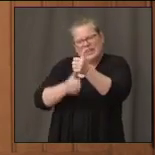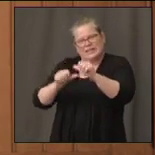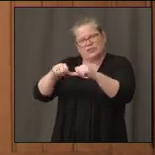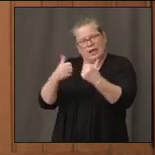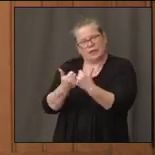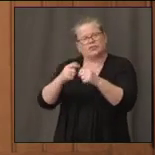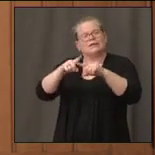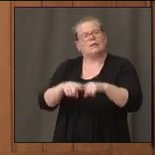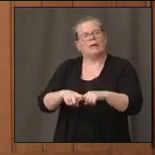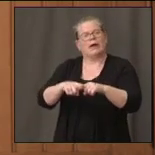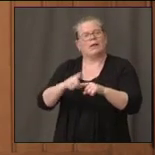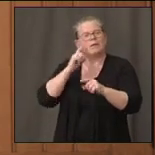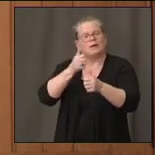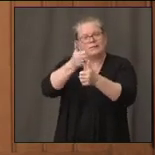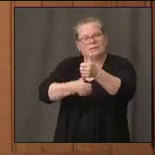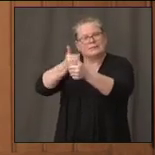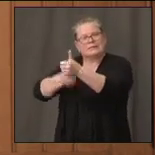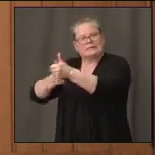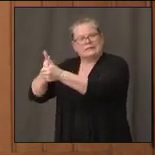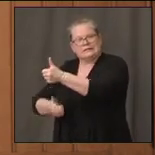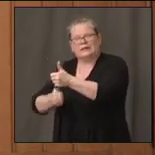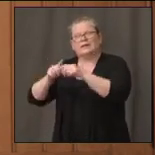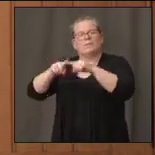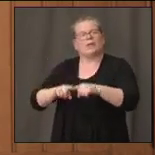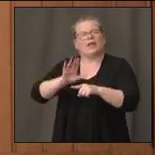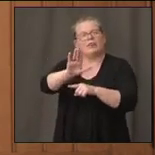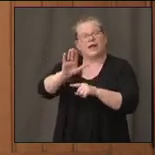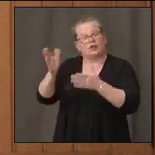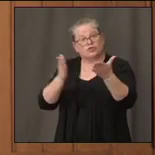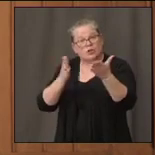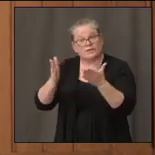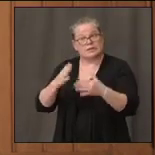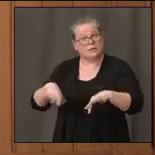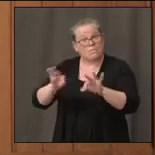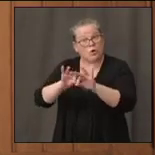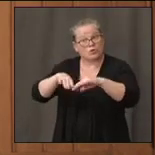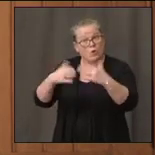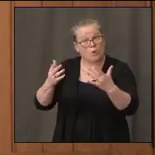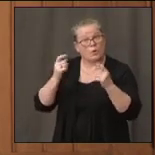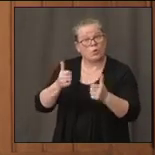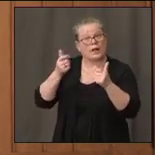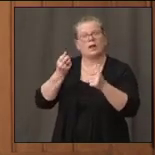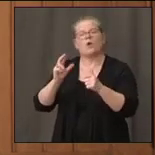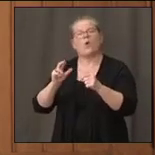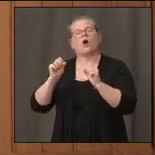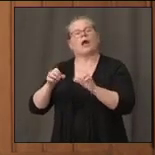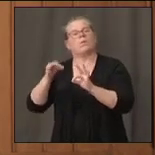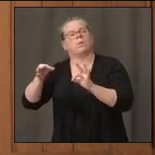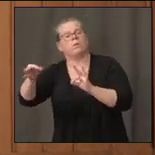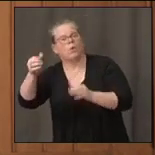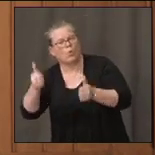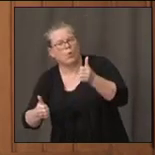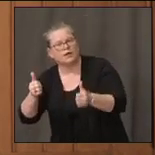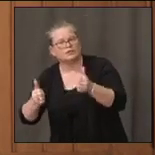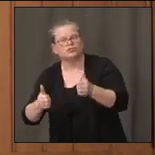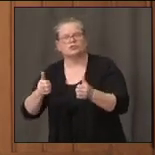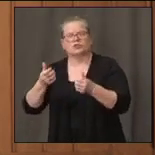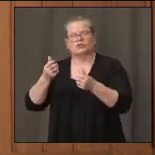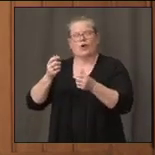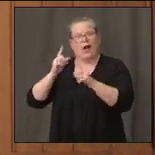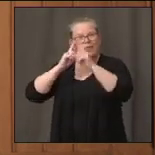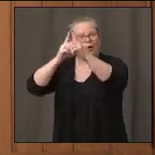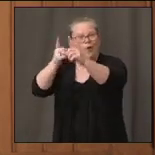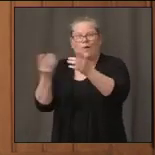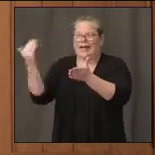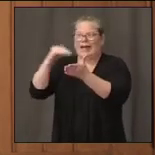how important it is that we get them turned back on quickly, and how they could possibly do that while minimizing the additional risk. So we're working through